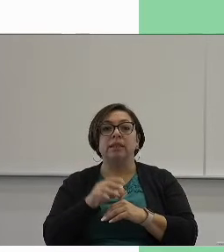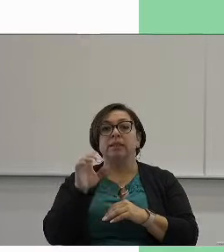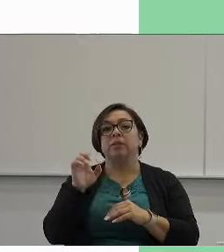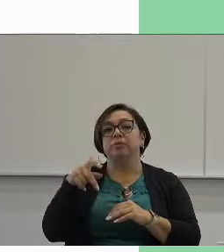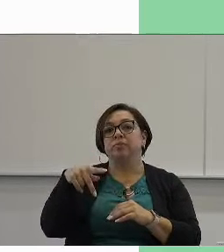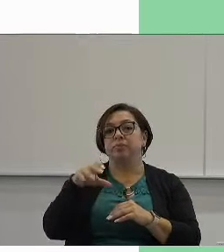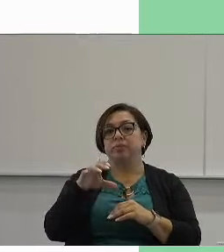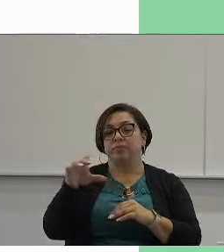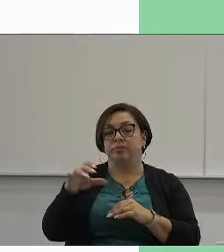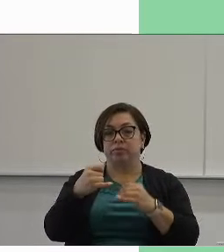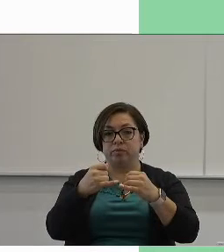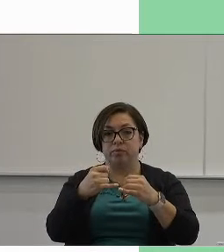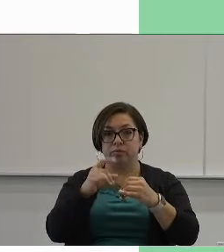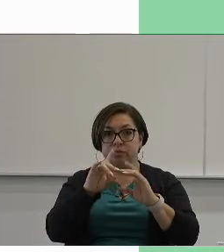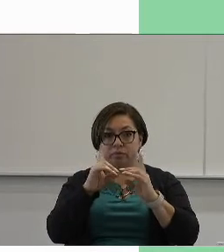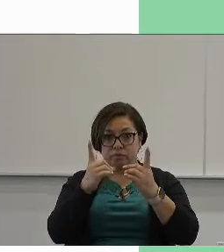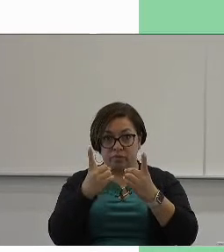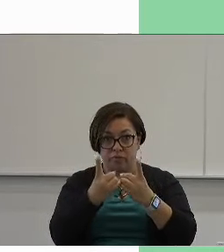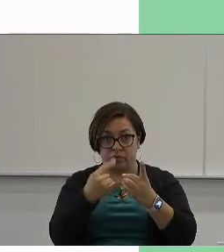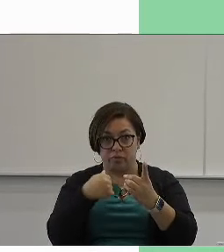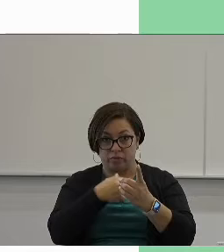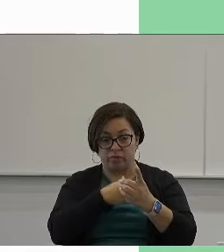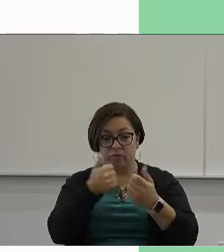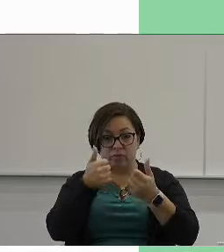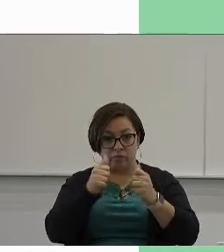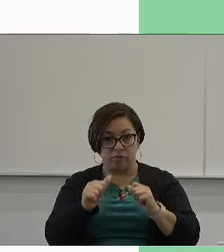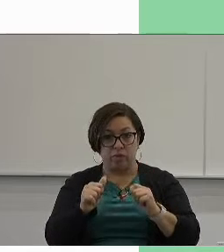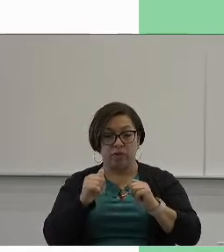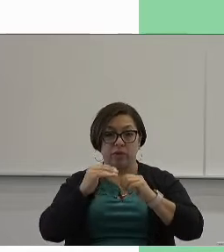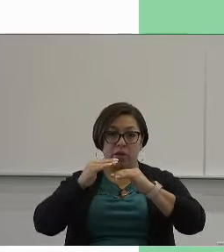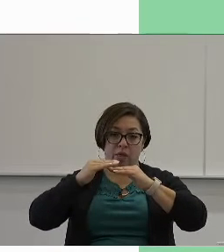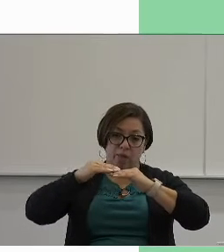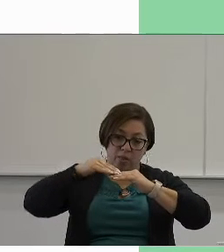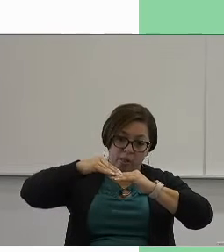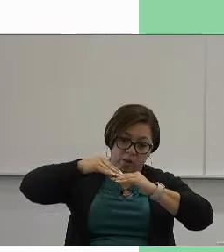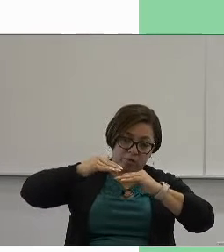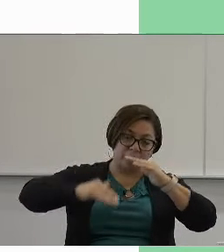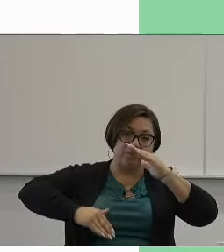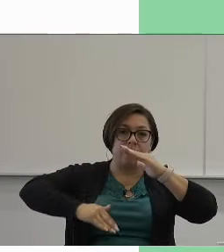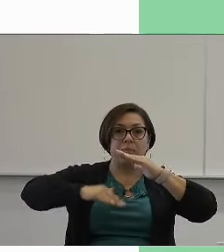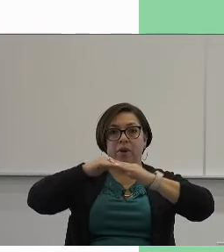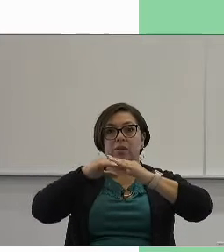are balancing those districts by making sure that the total maximum deviation